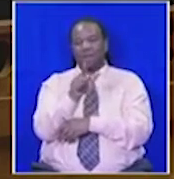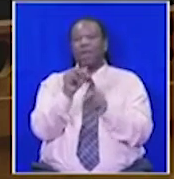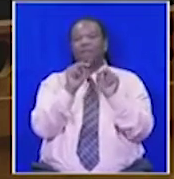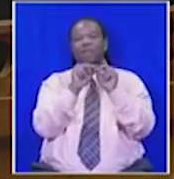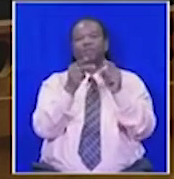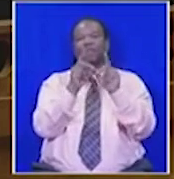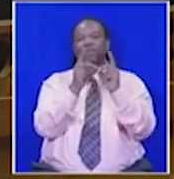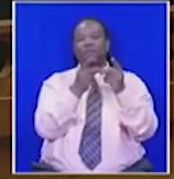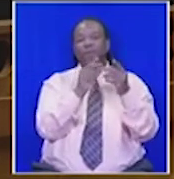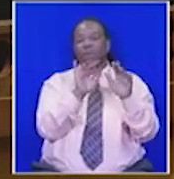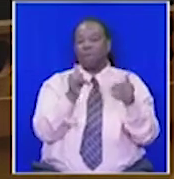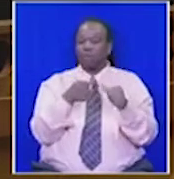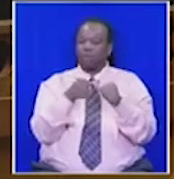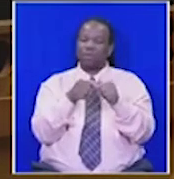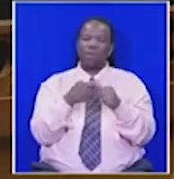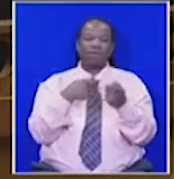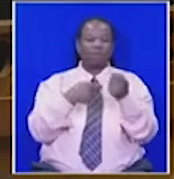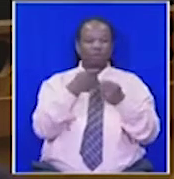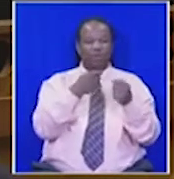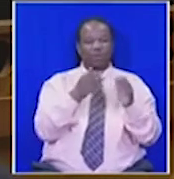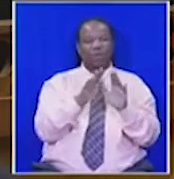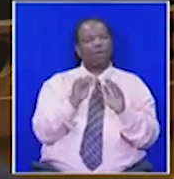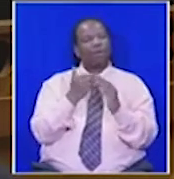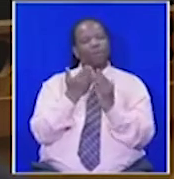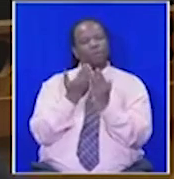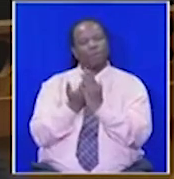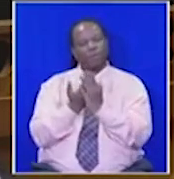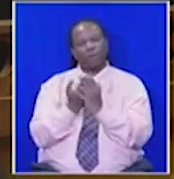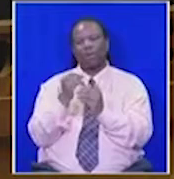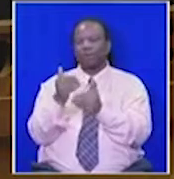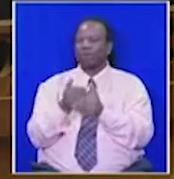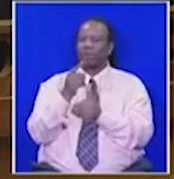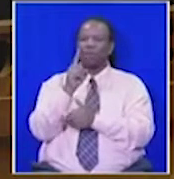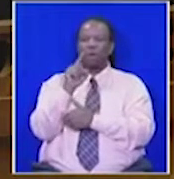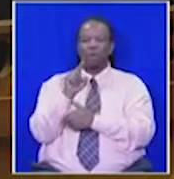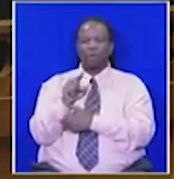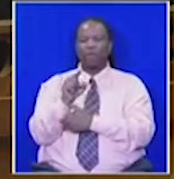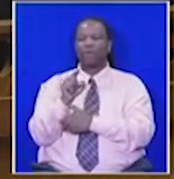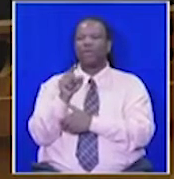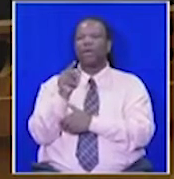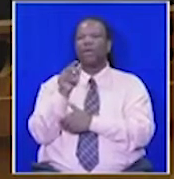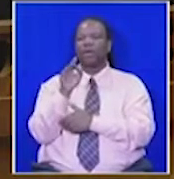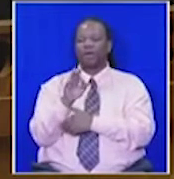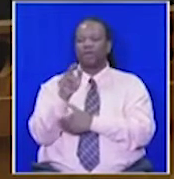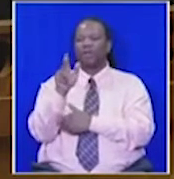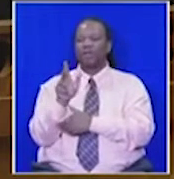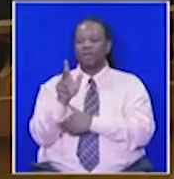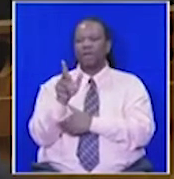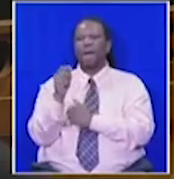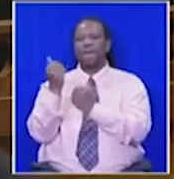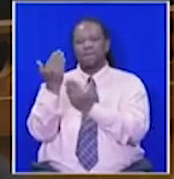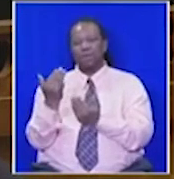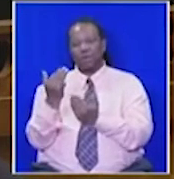from spending cuts. We proposed to save 1.38 billion rand by cutting the increase in